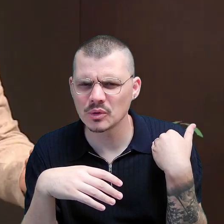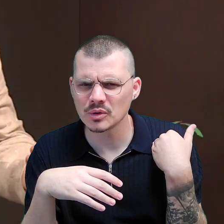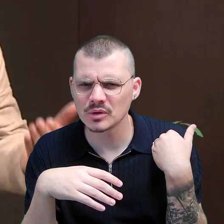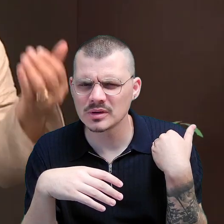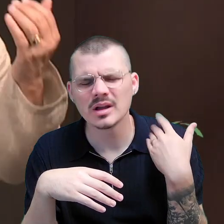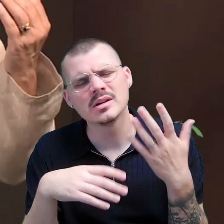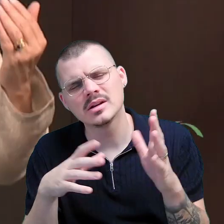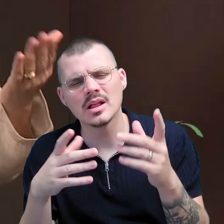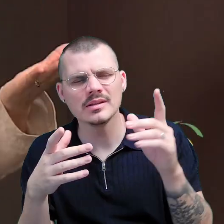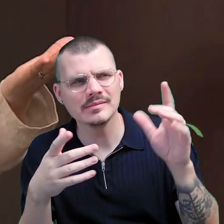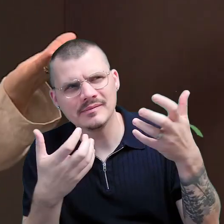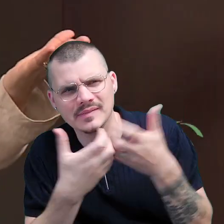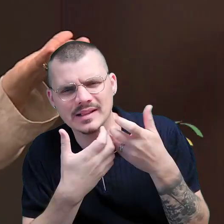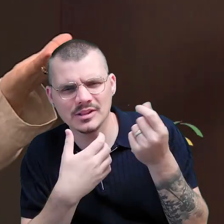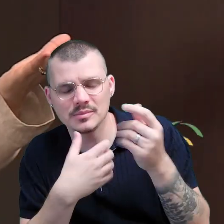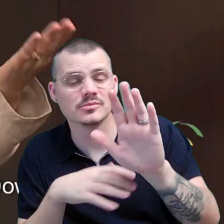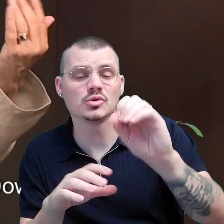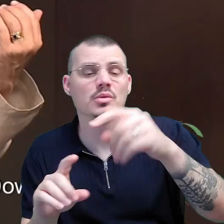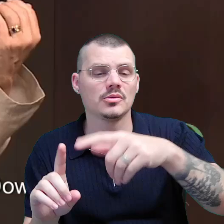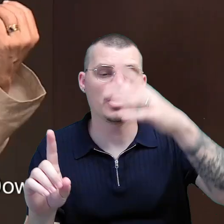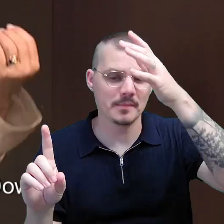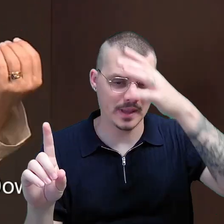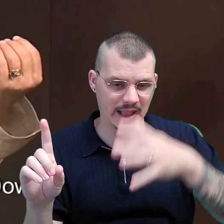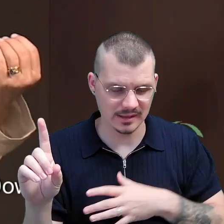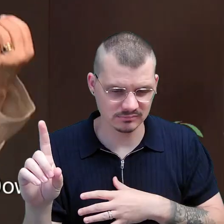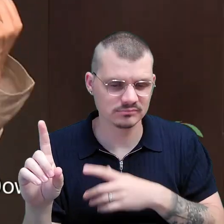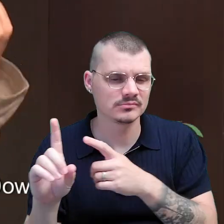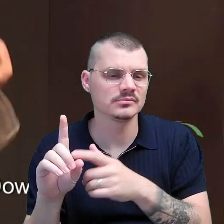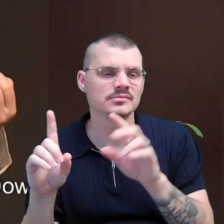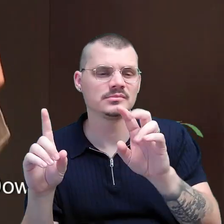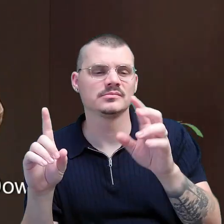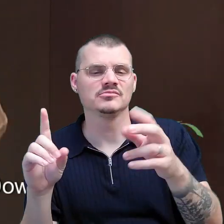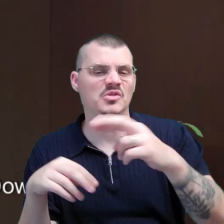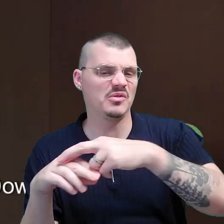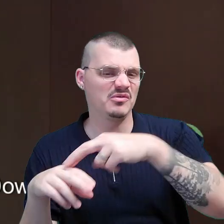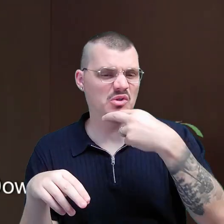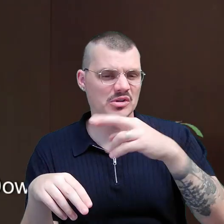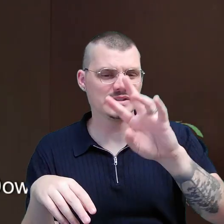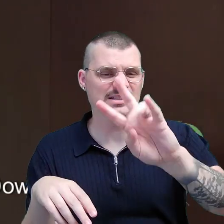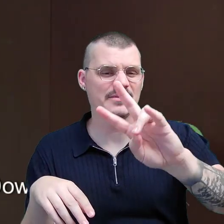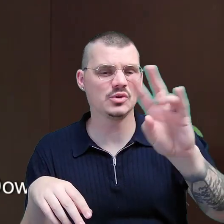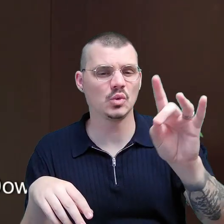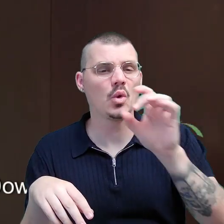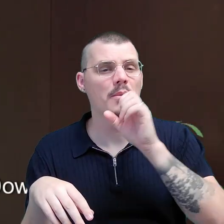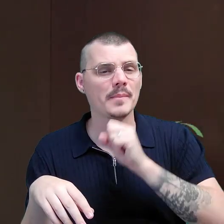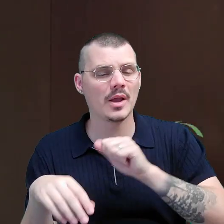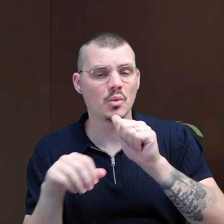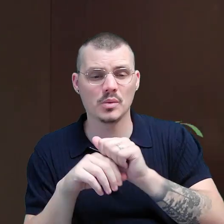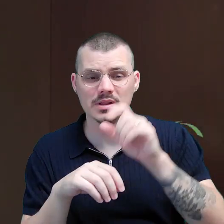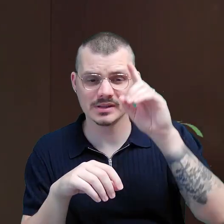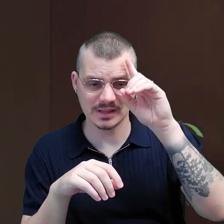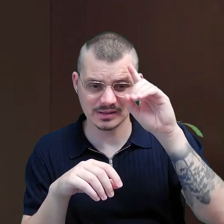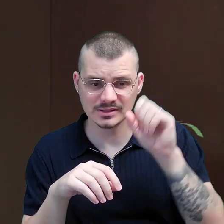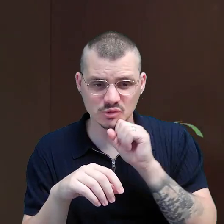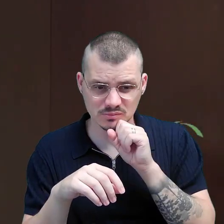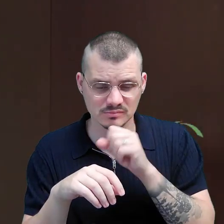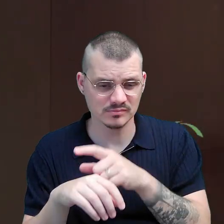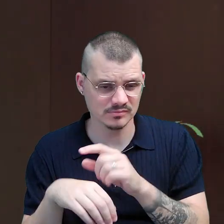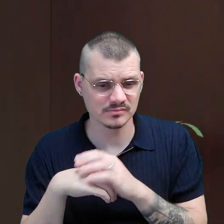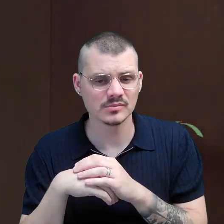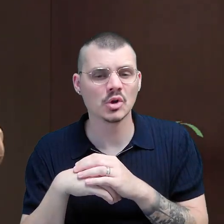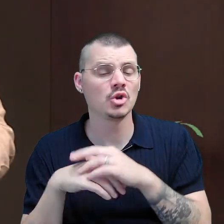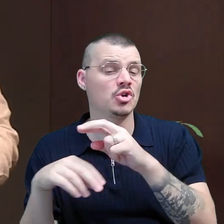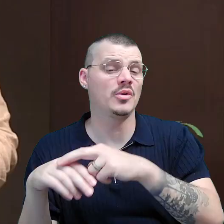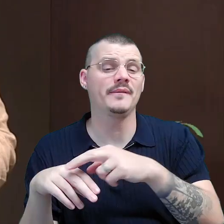of sort of goes. There was this guy that was referred, 78-year-old man with Down syndrome, who